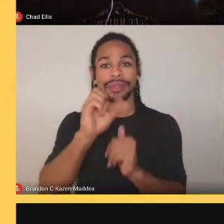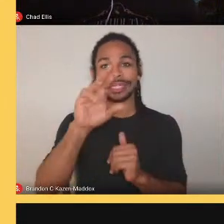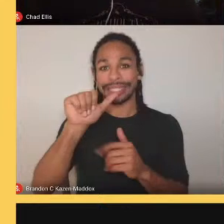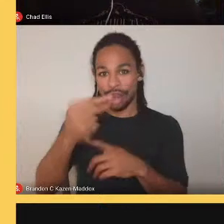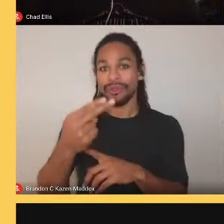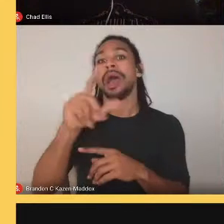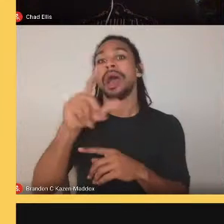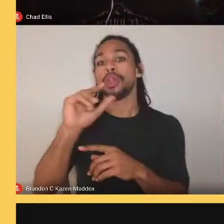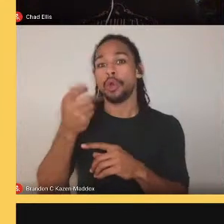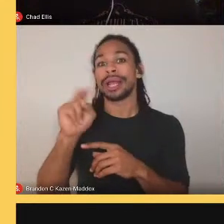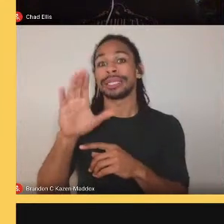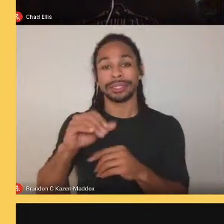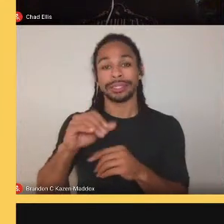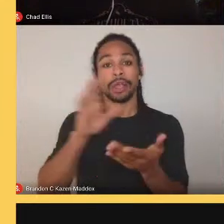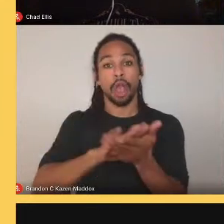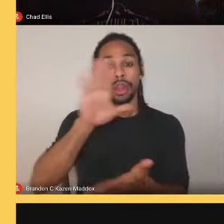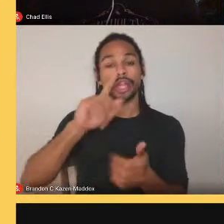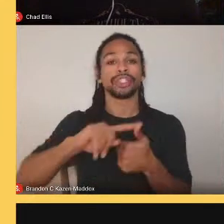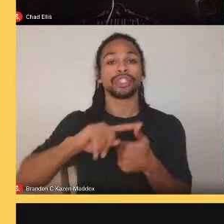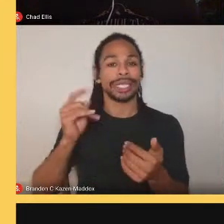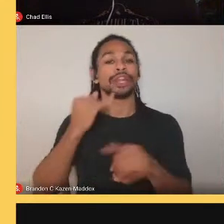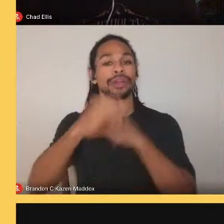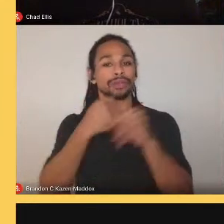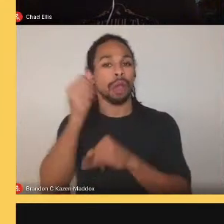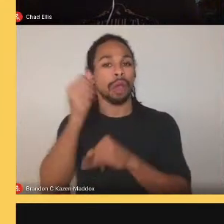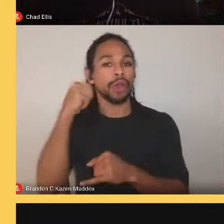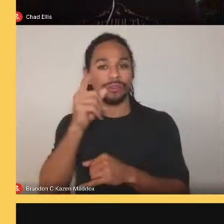Award. For a full list of sessions, visit